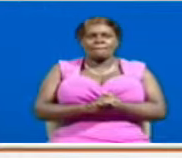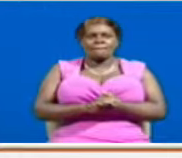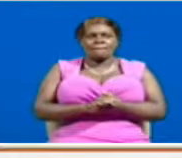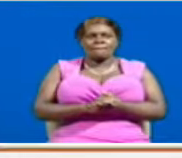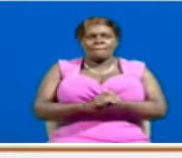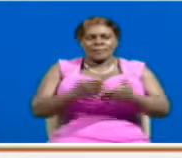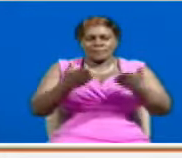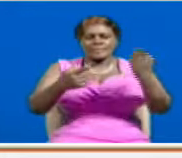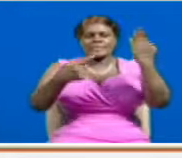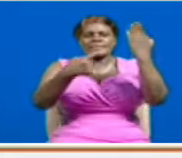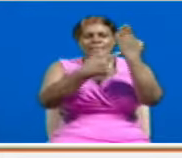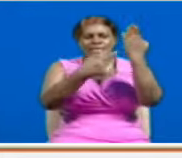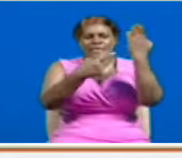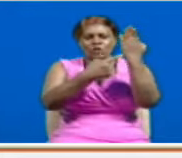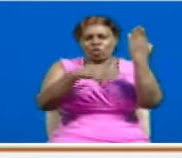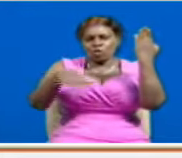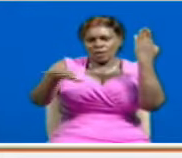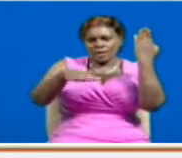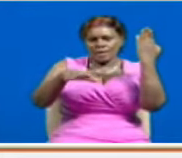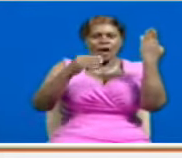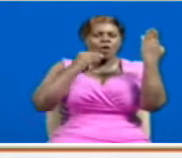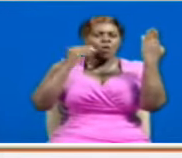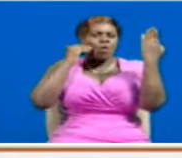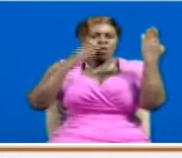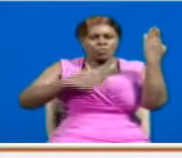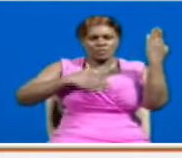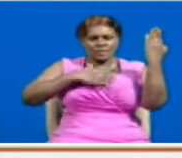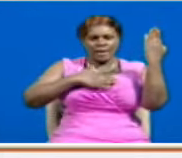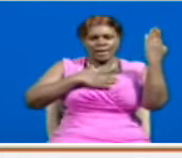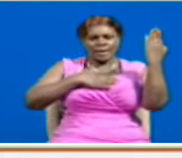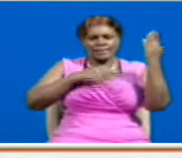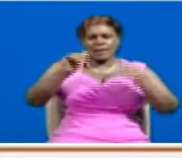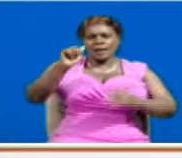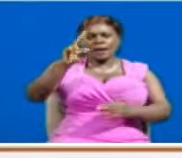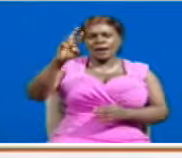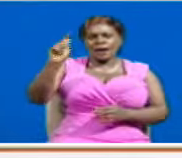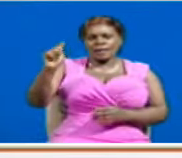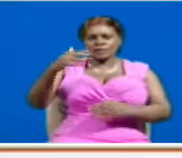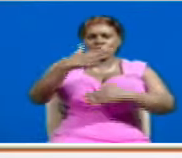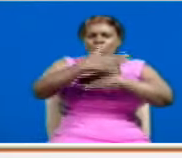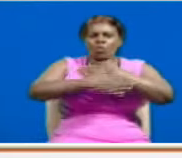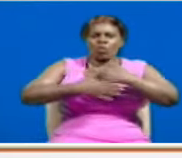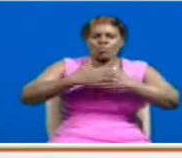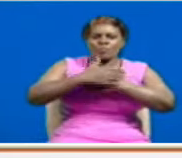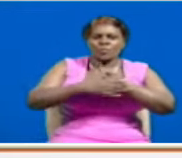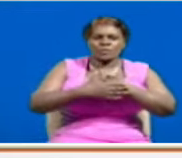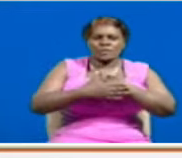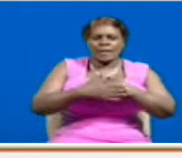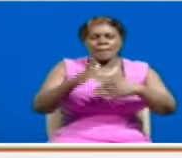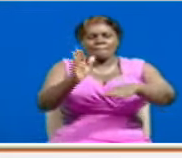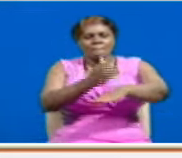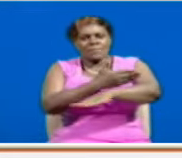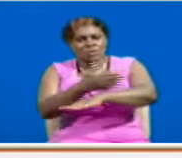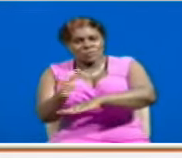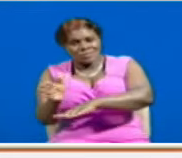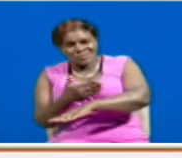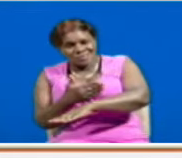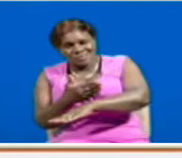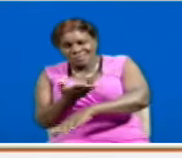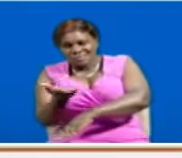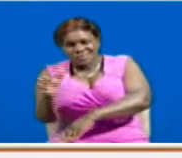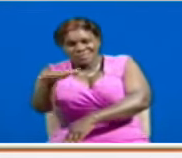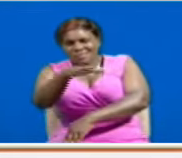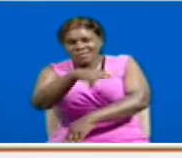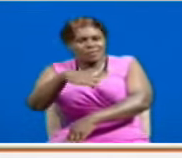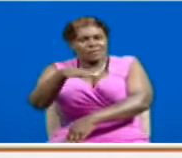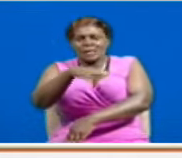So these technical areas, the home science, the art and craft, the computer, the music, these are